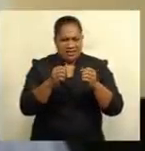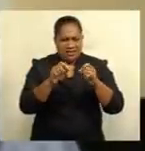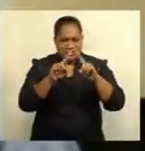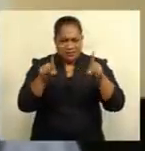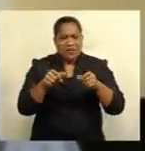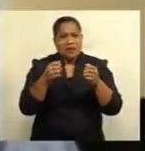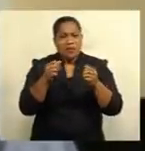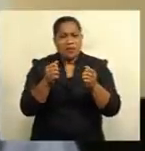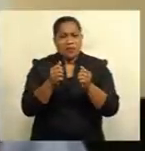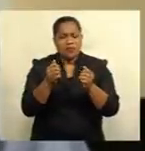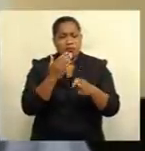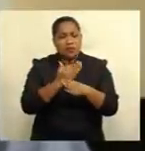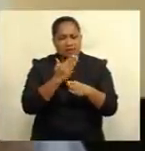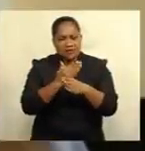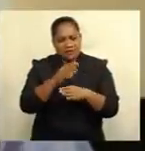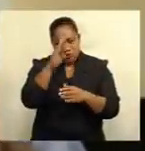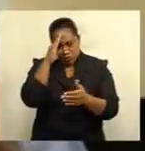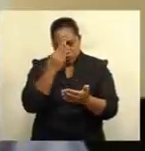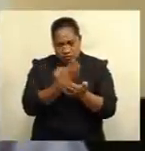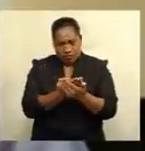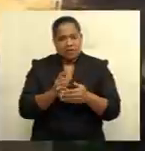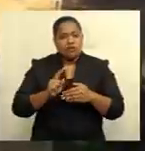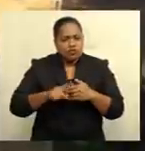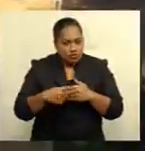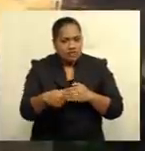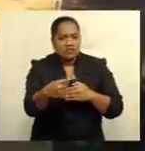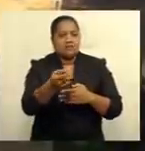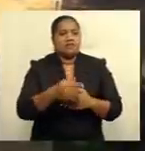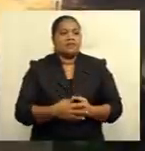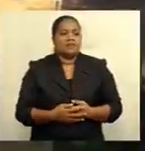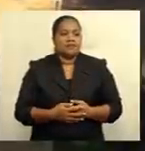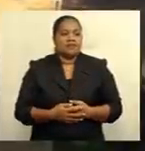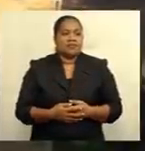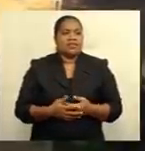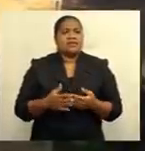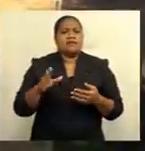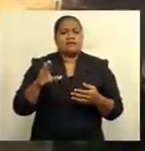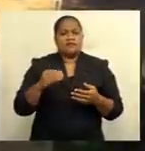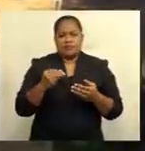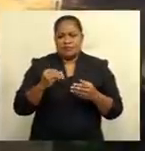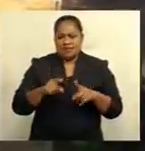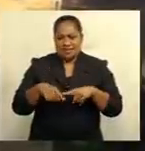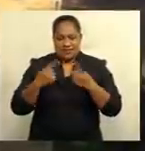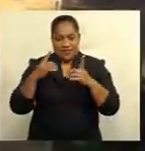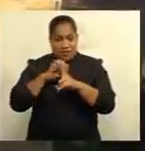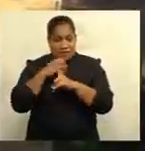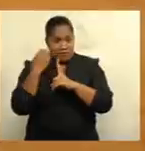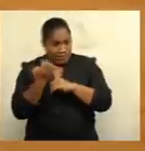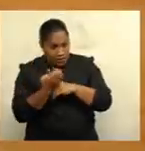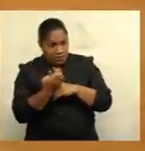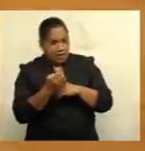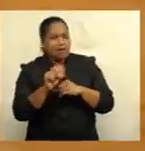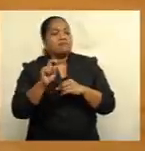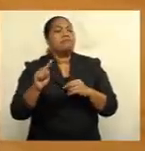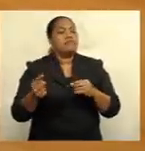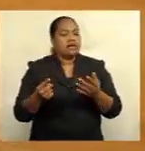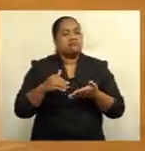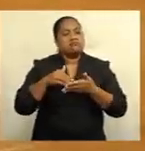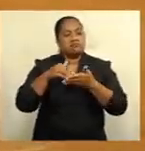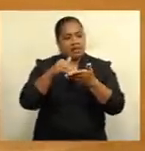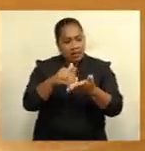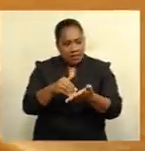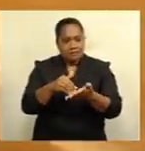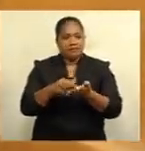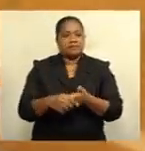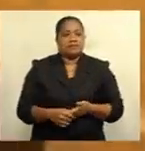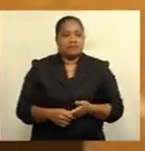students learning, continue the process, even though it's from a different environment, but it still helps compared